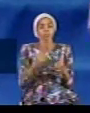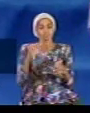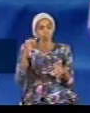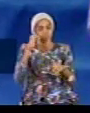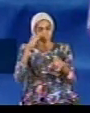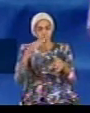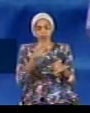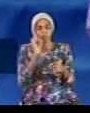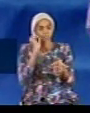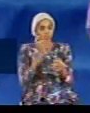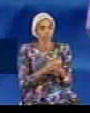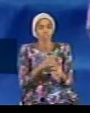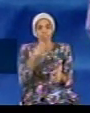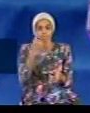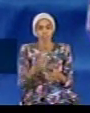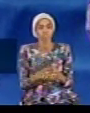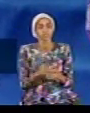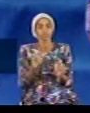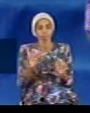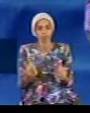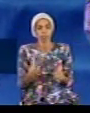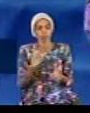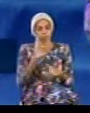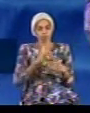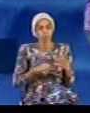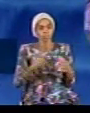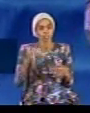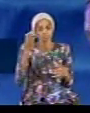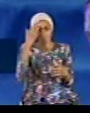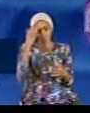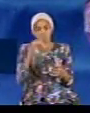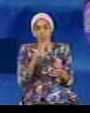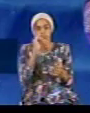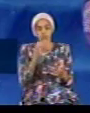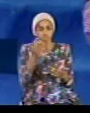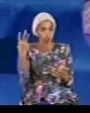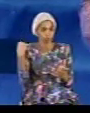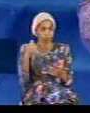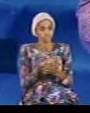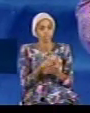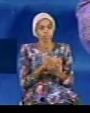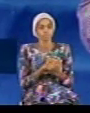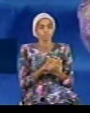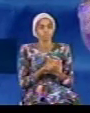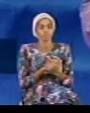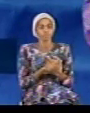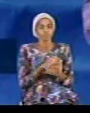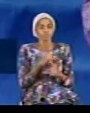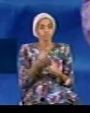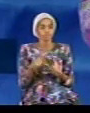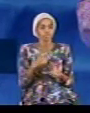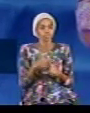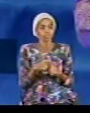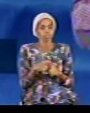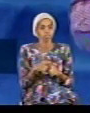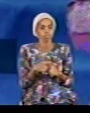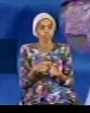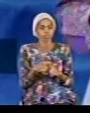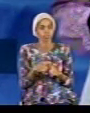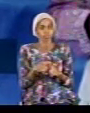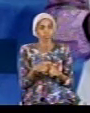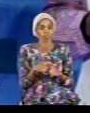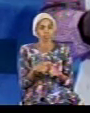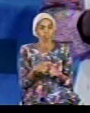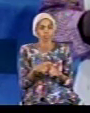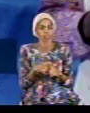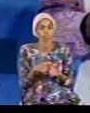I noticed was that when the pastor that was singing, that sang the song,